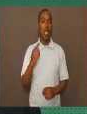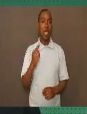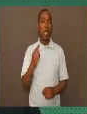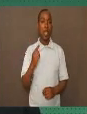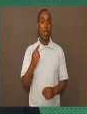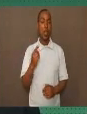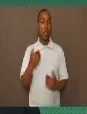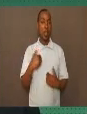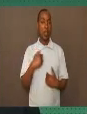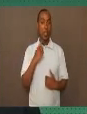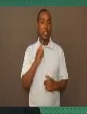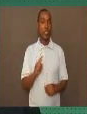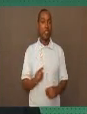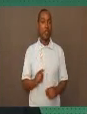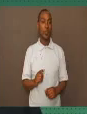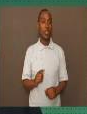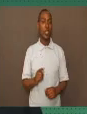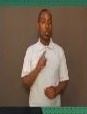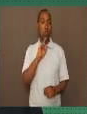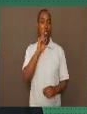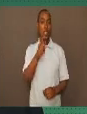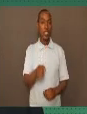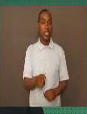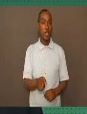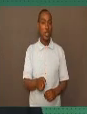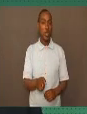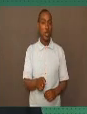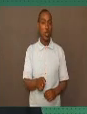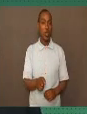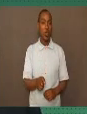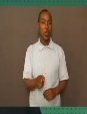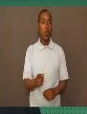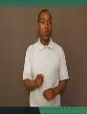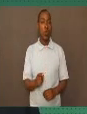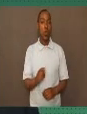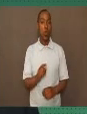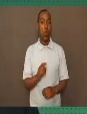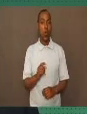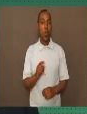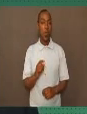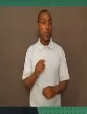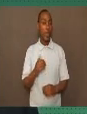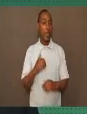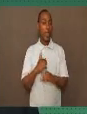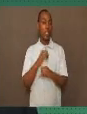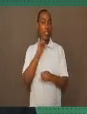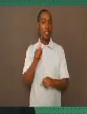to have. In fact, if untreated or undetected,